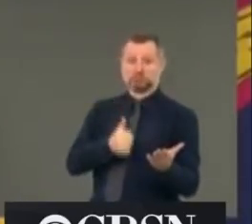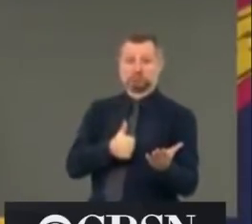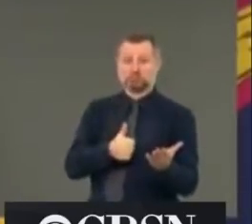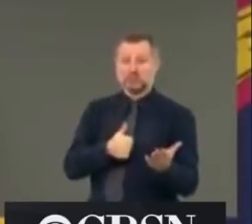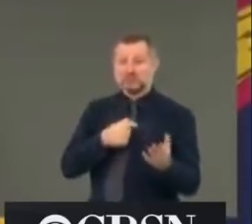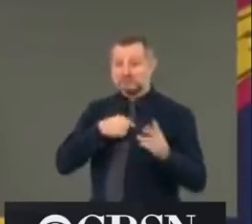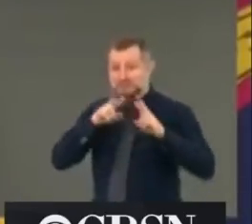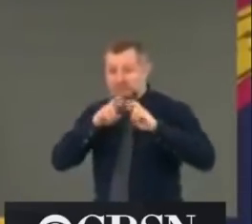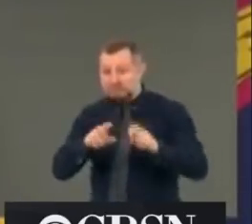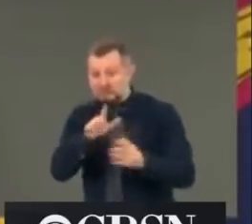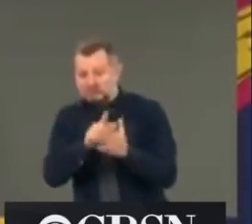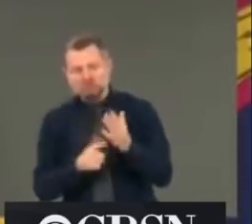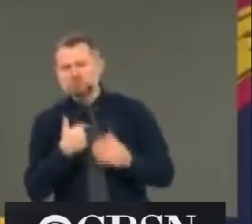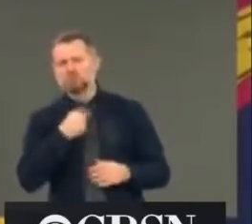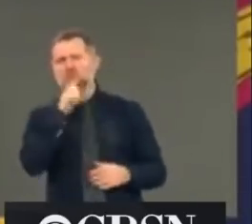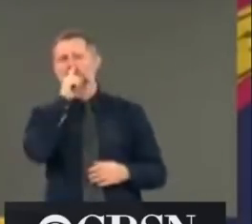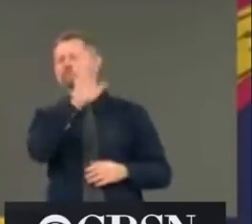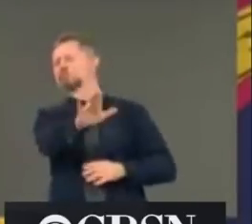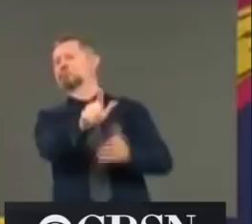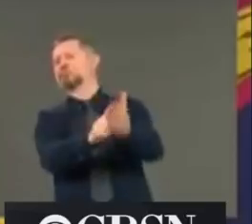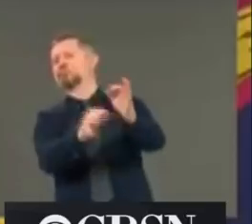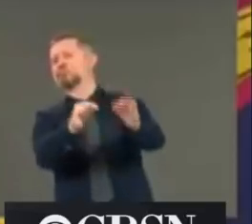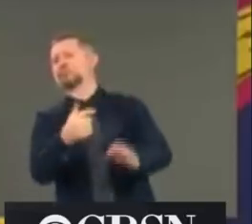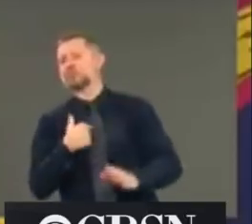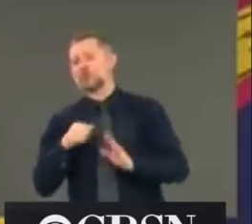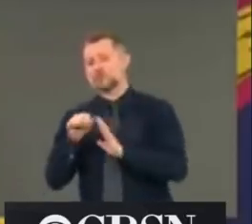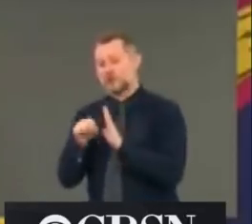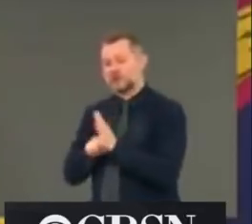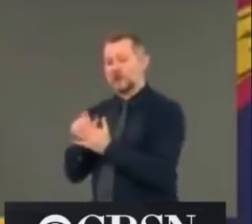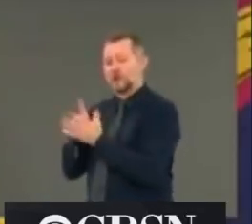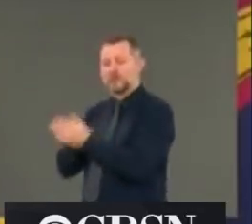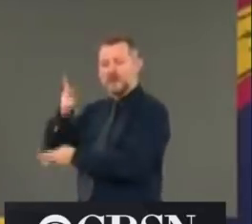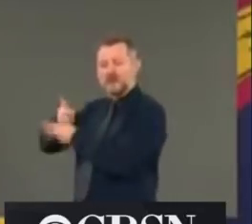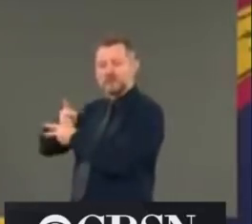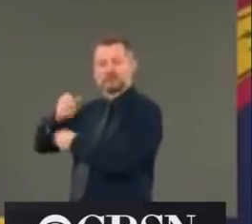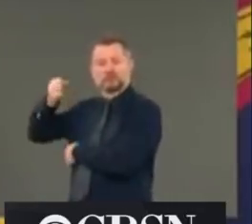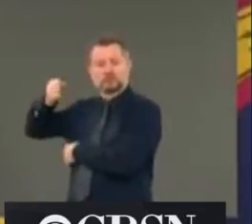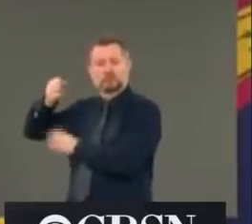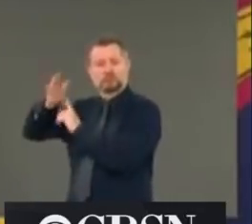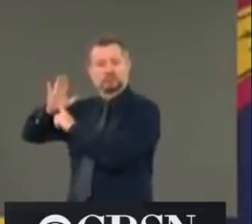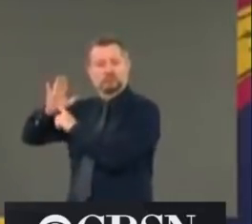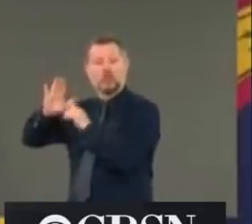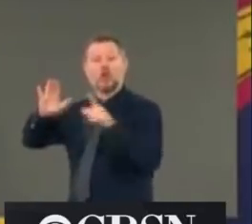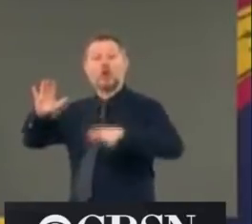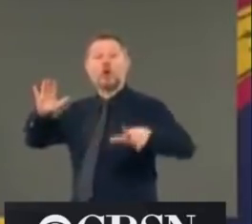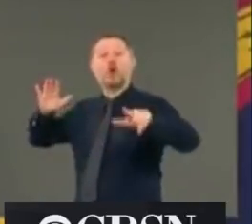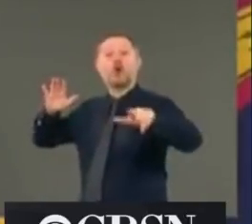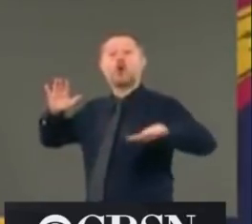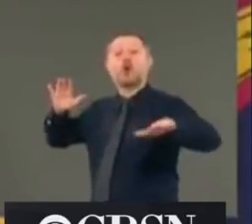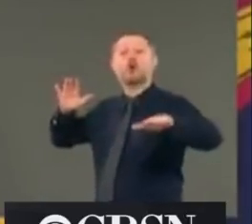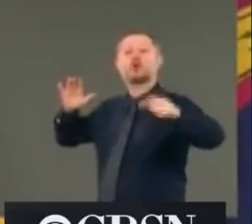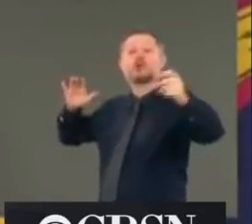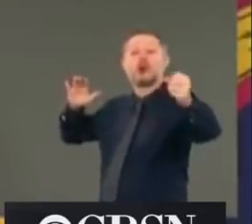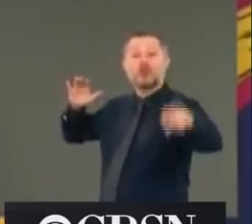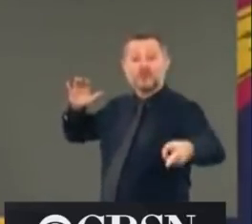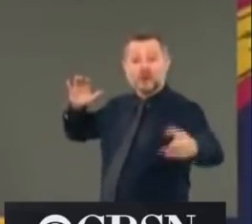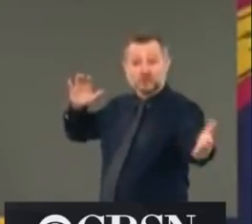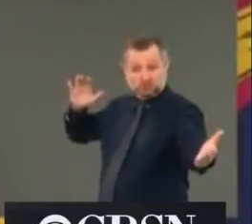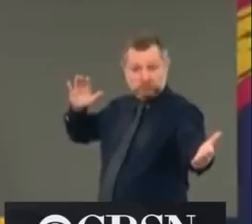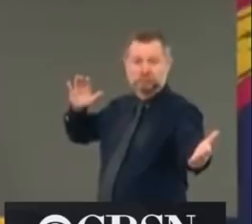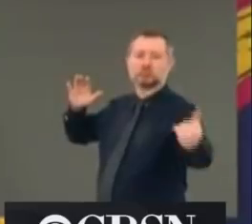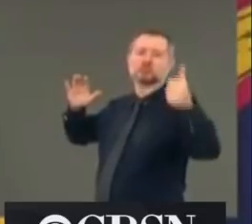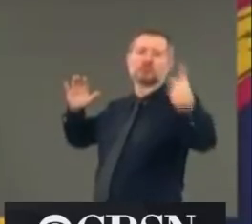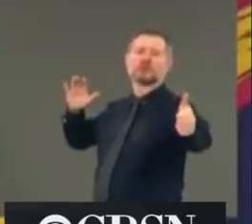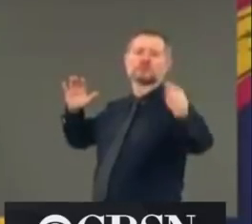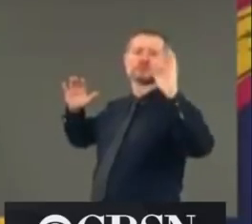law. All the state laws stay in effect. This is their local laws. If they pass a law, great,